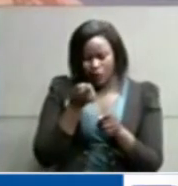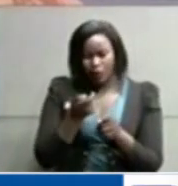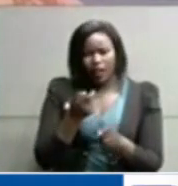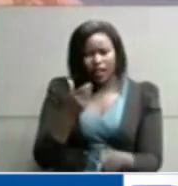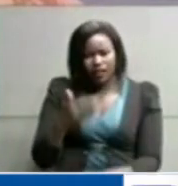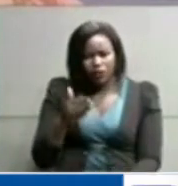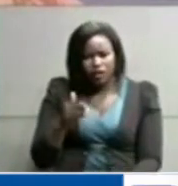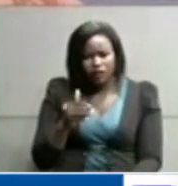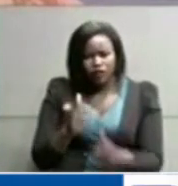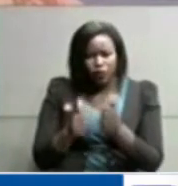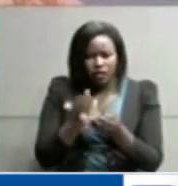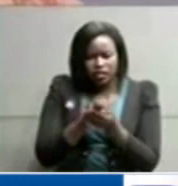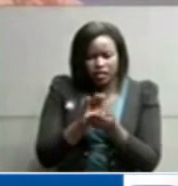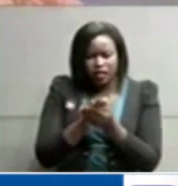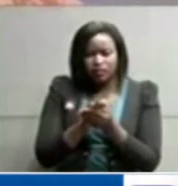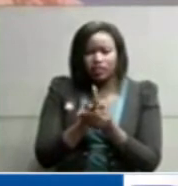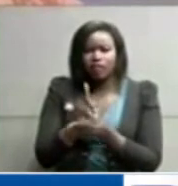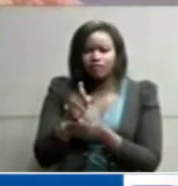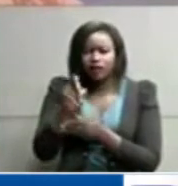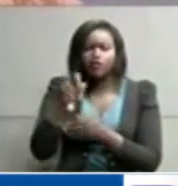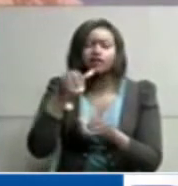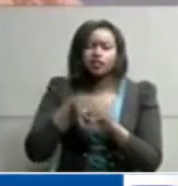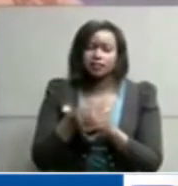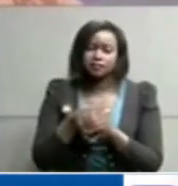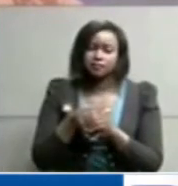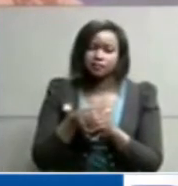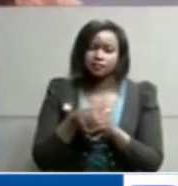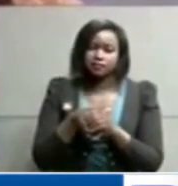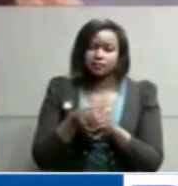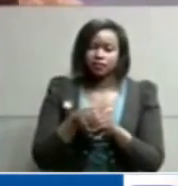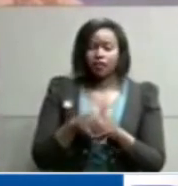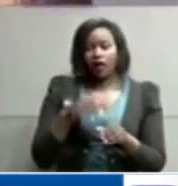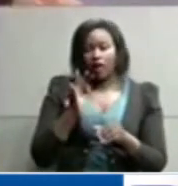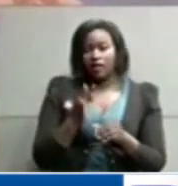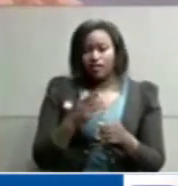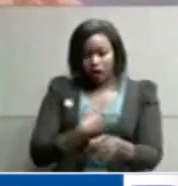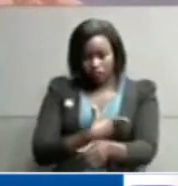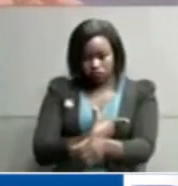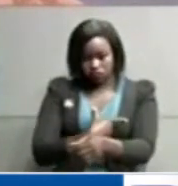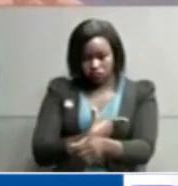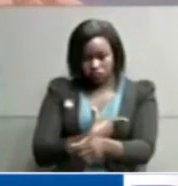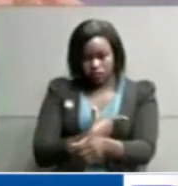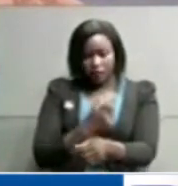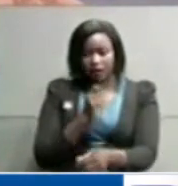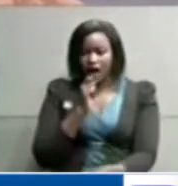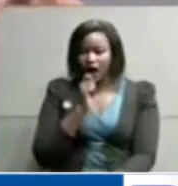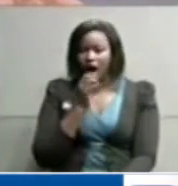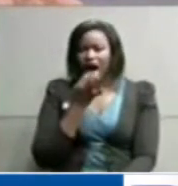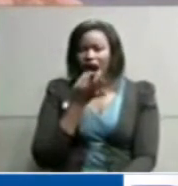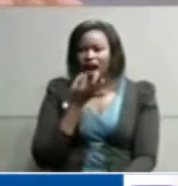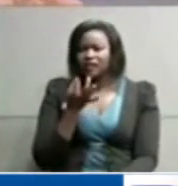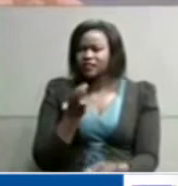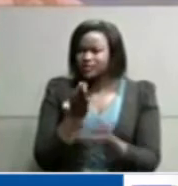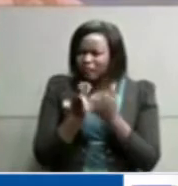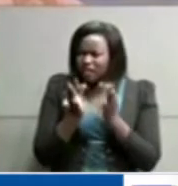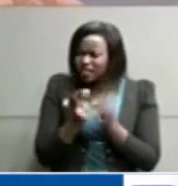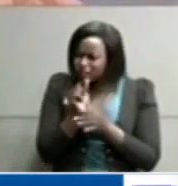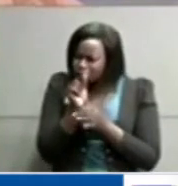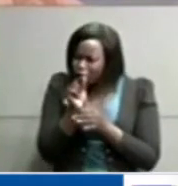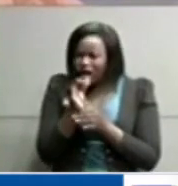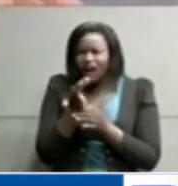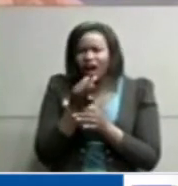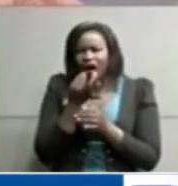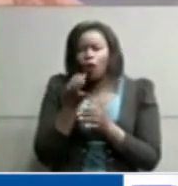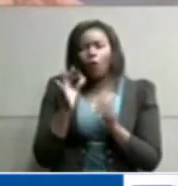the virus in it. So once you take the sample, put it back, it can be transported from anywhere in the